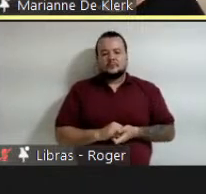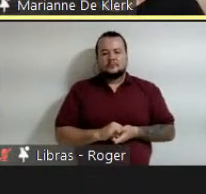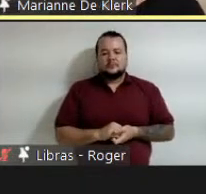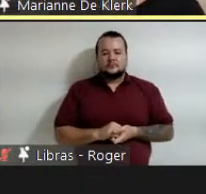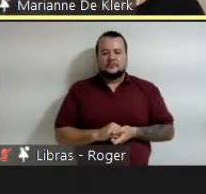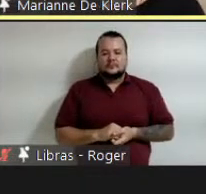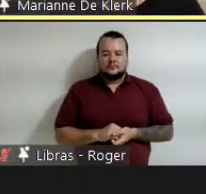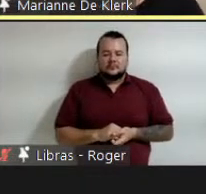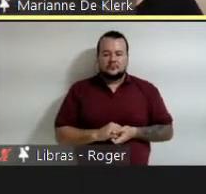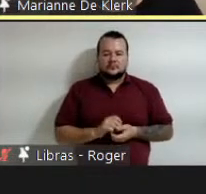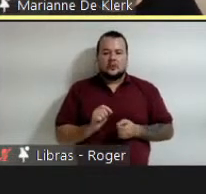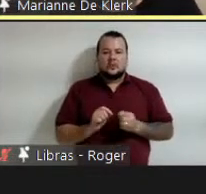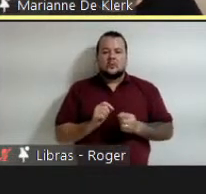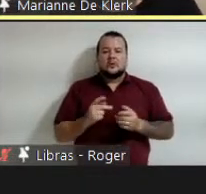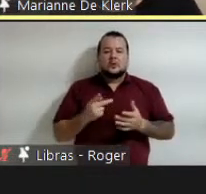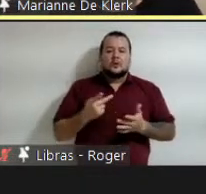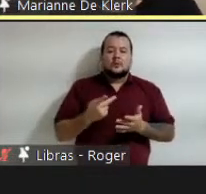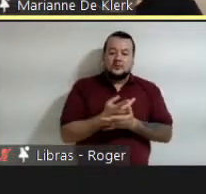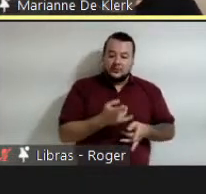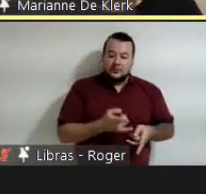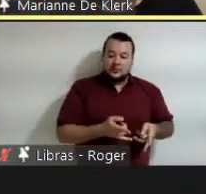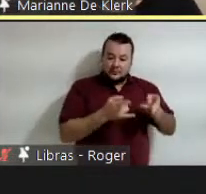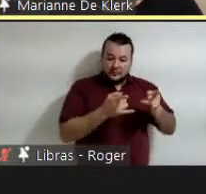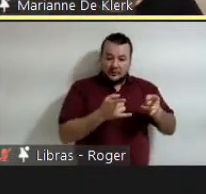was built, and below you can see these